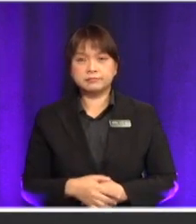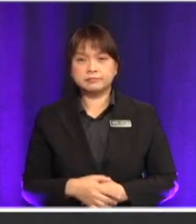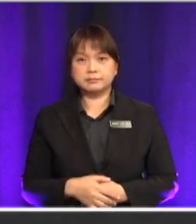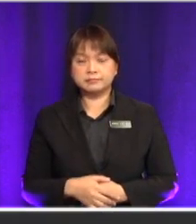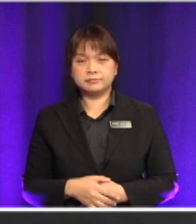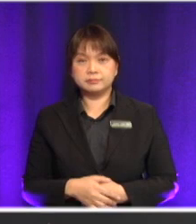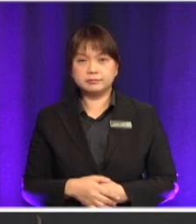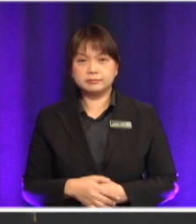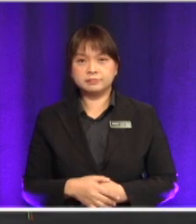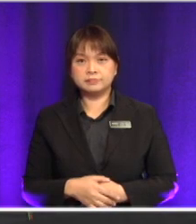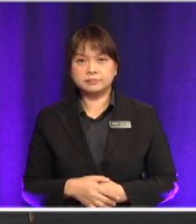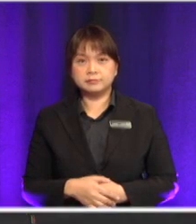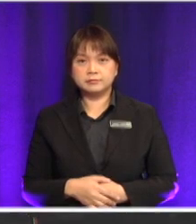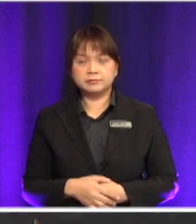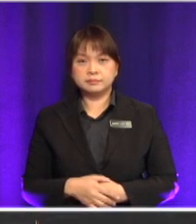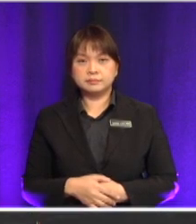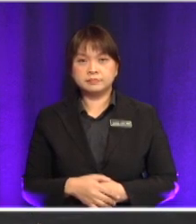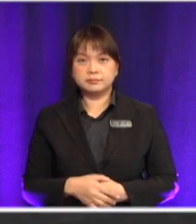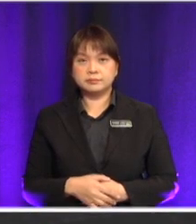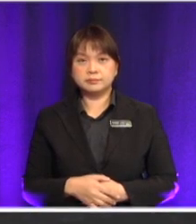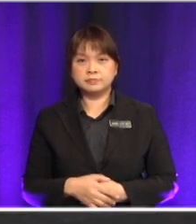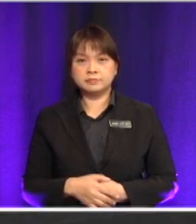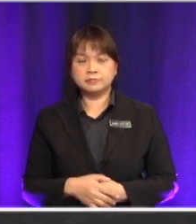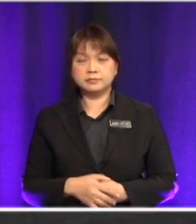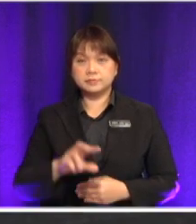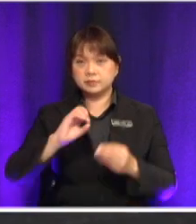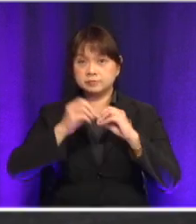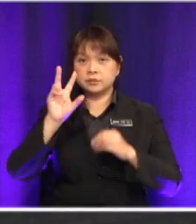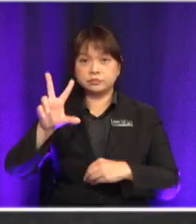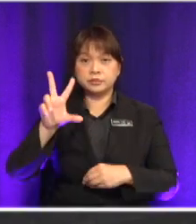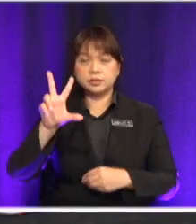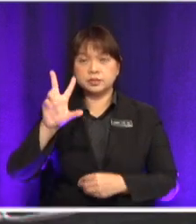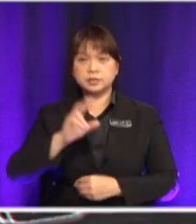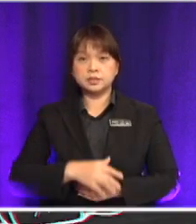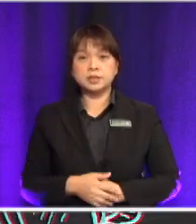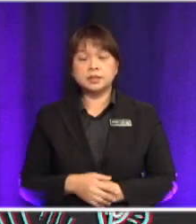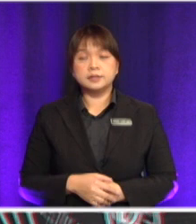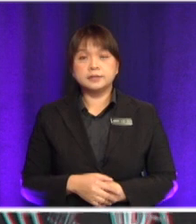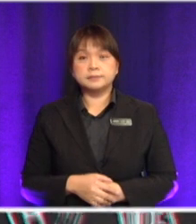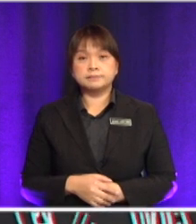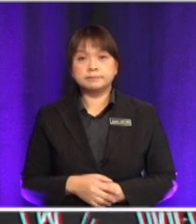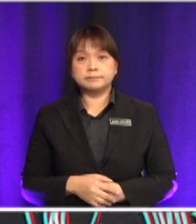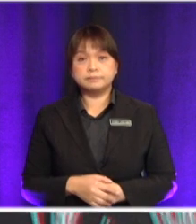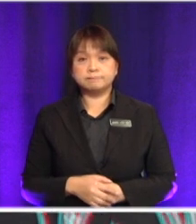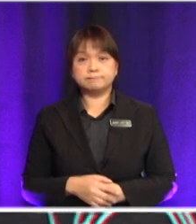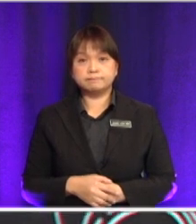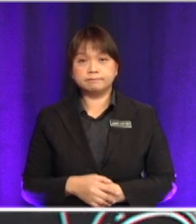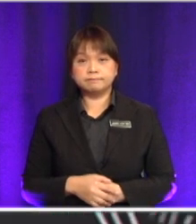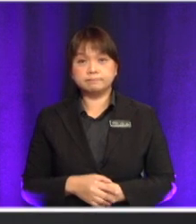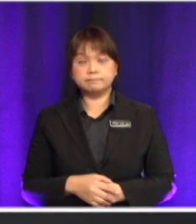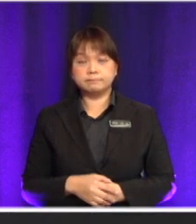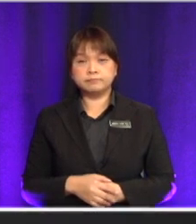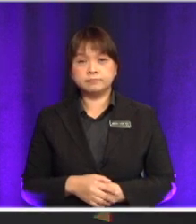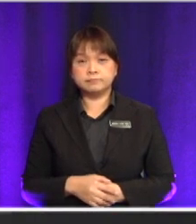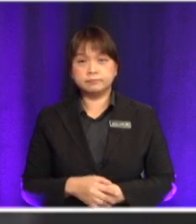question 3? Dafi, what's your answer? True. True or false?